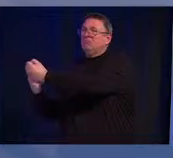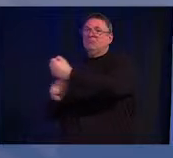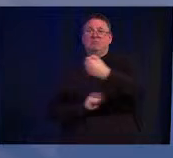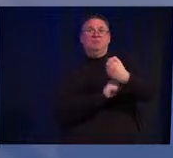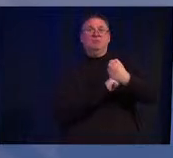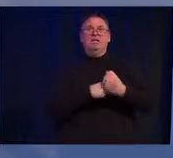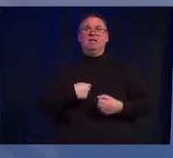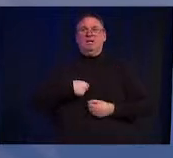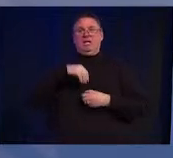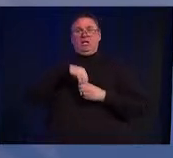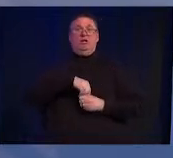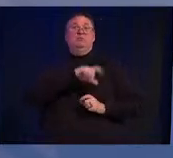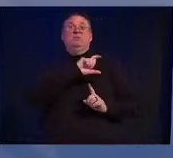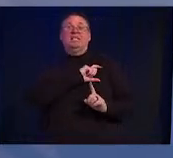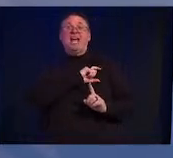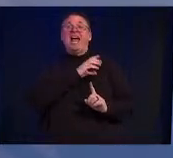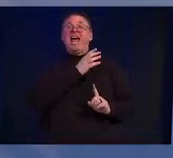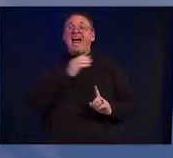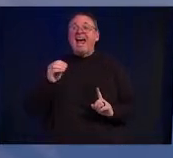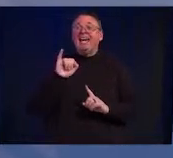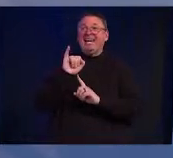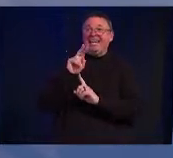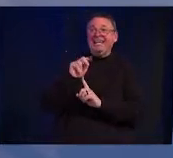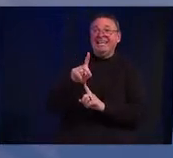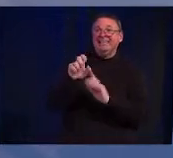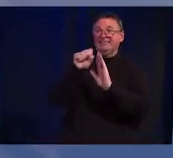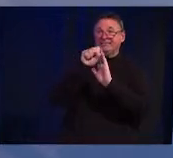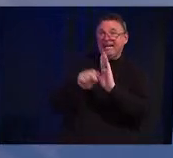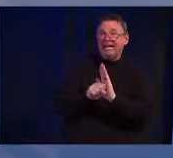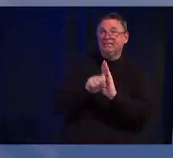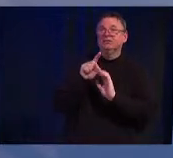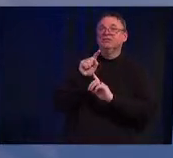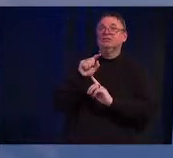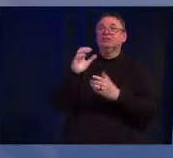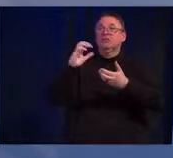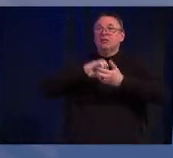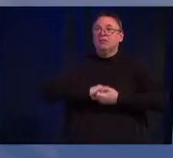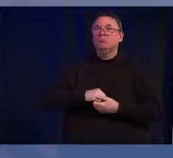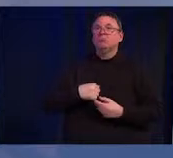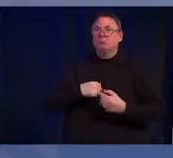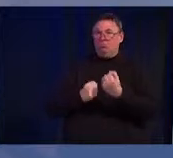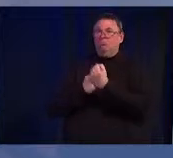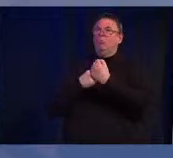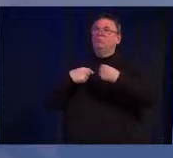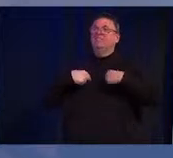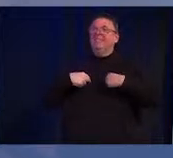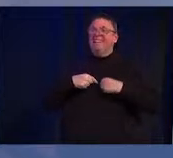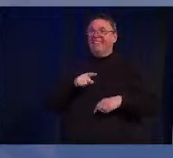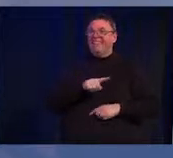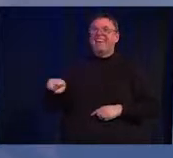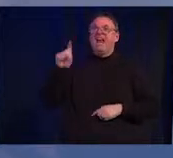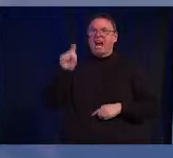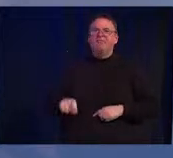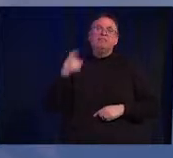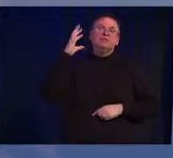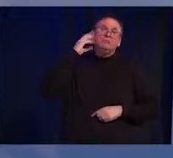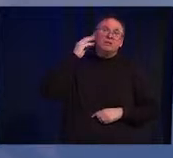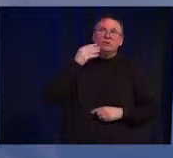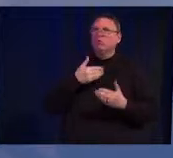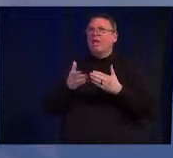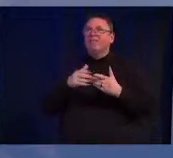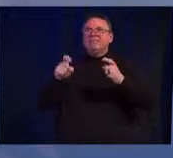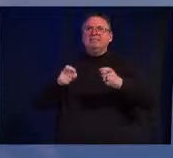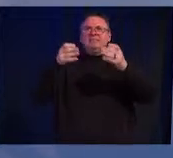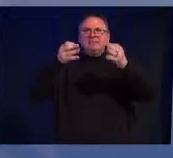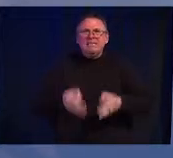and the Indiana State Police Alliance. And they will have to put up with the brunt of whatever we do. And when it comes